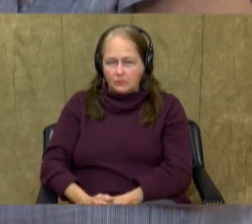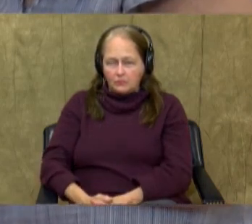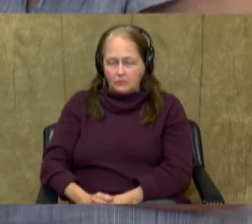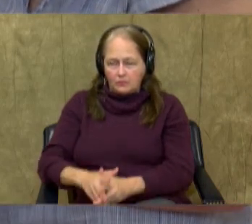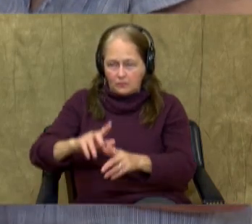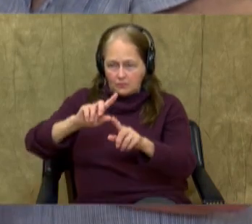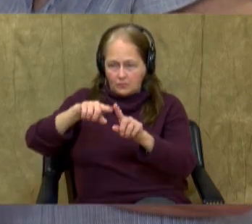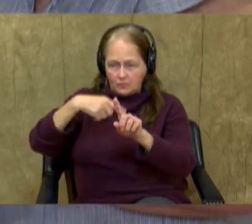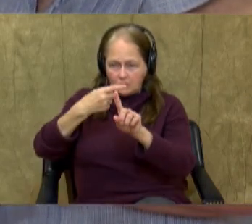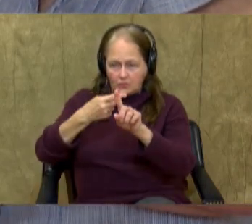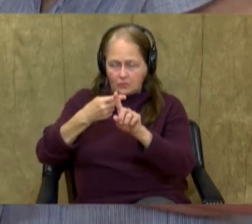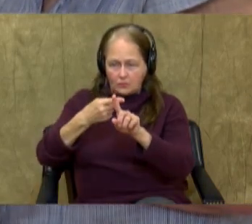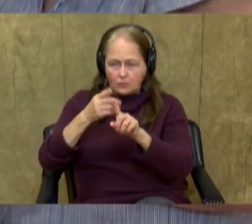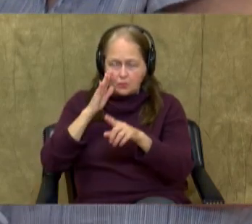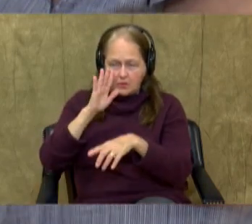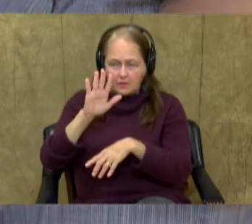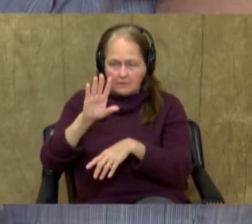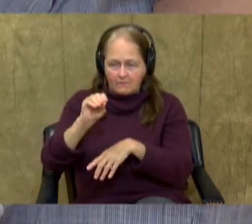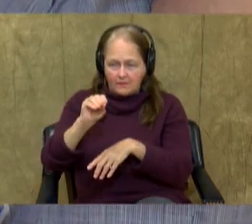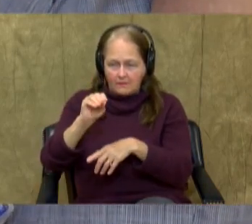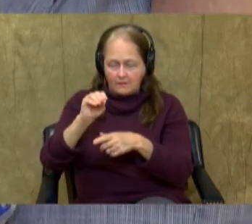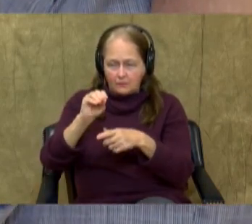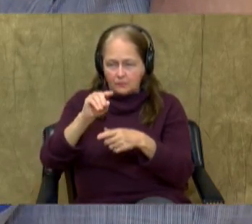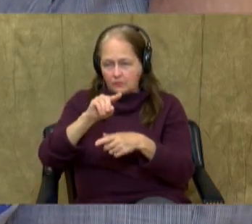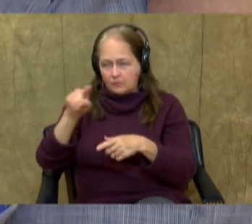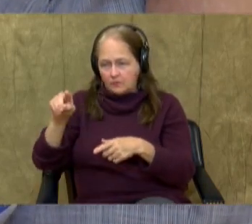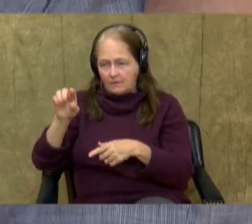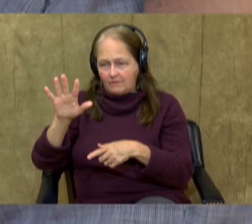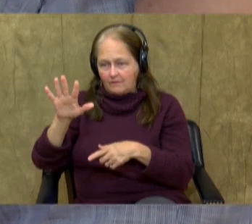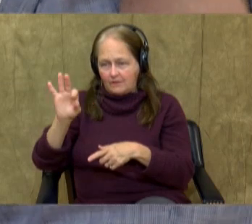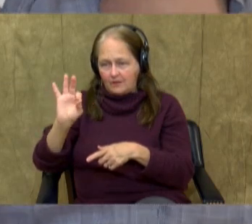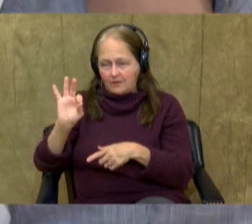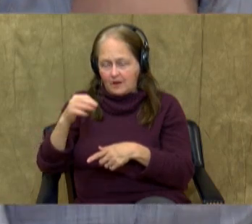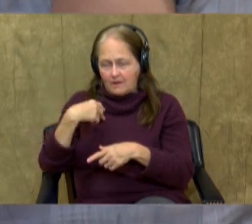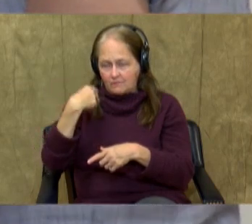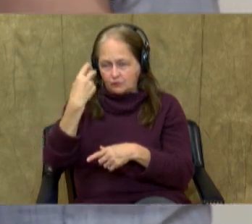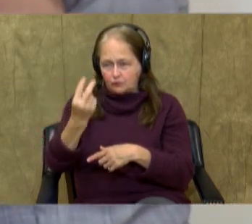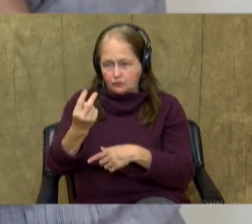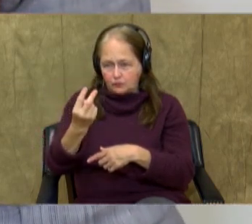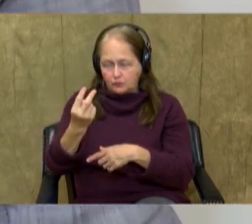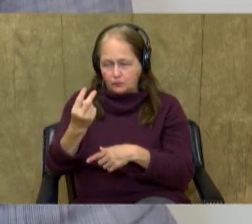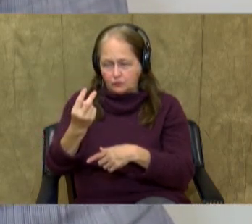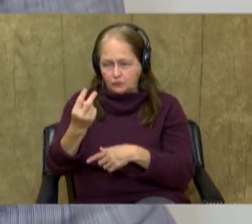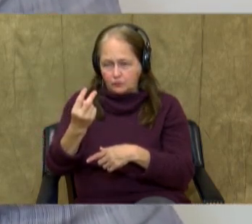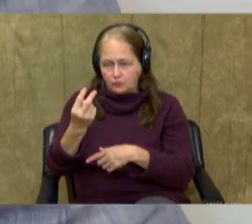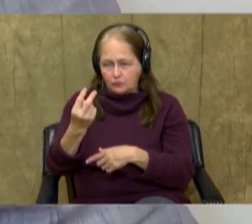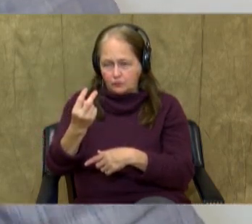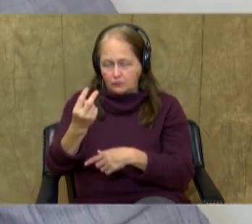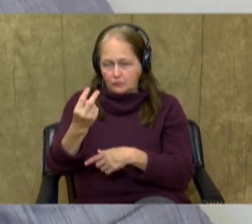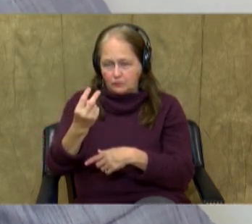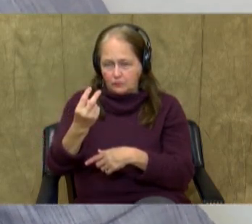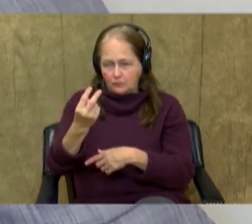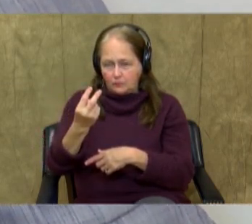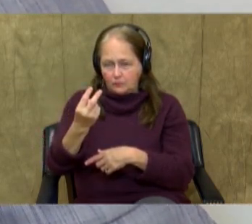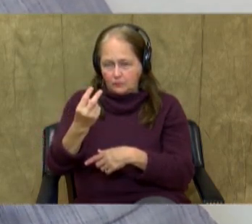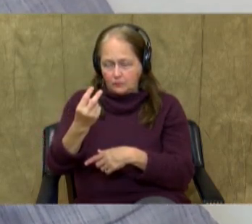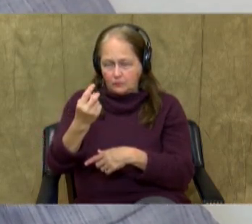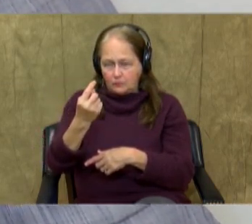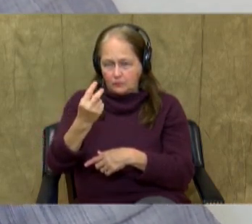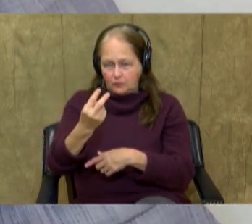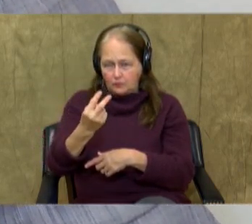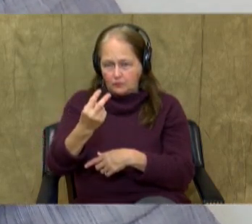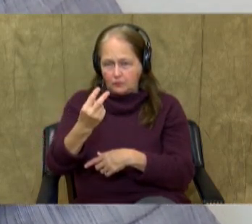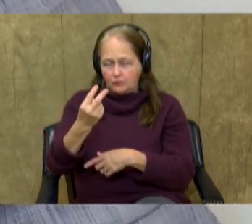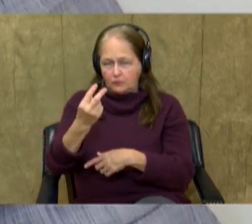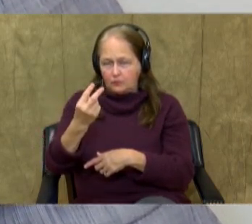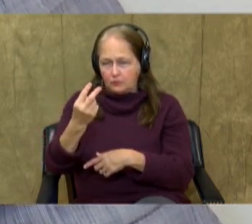The next one is 50 to 59, and you have 2 of those. So we're going to go down here to the